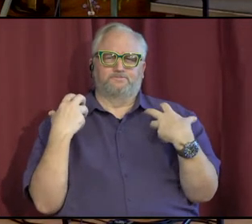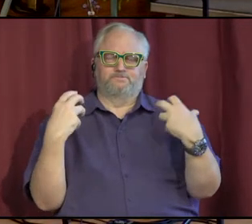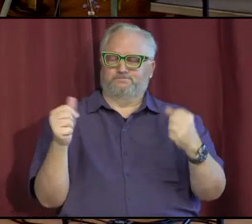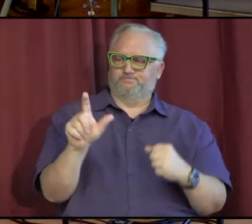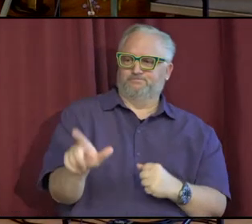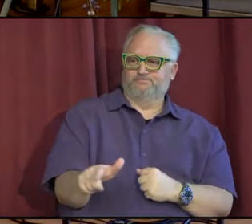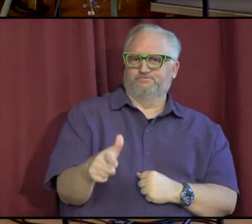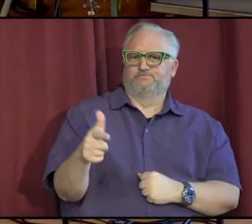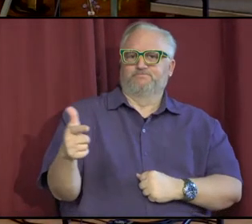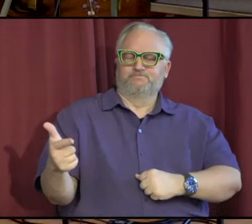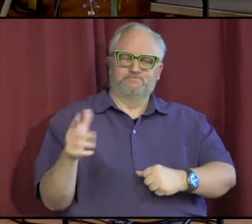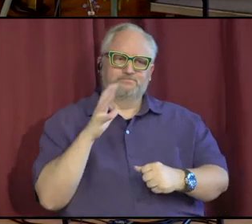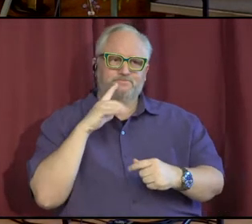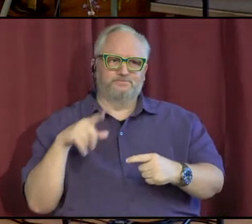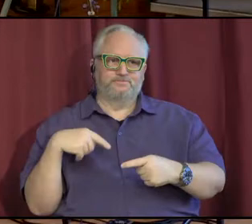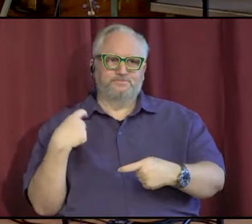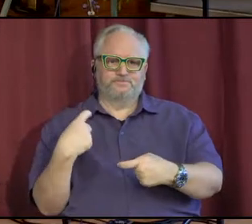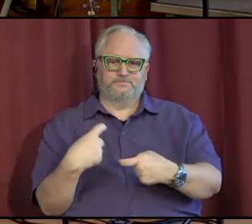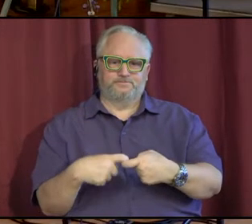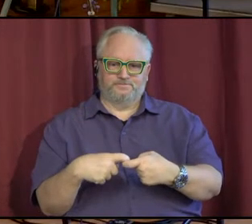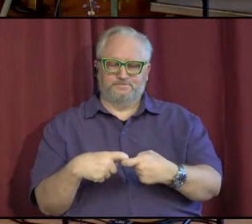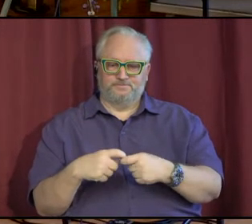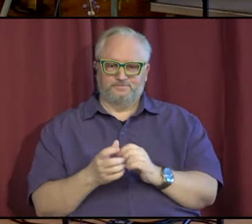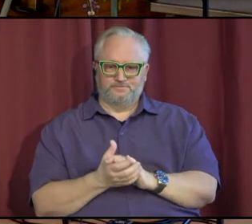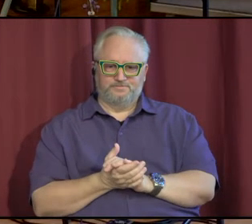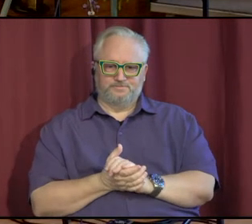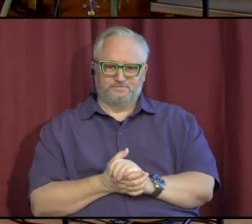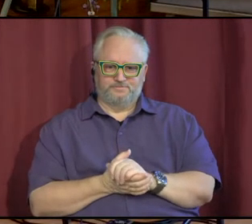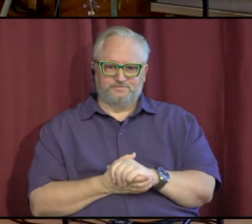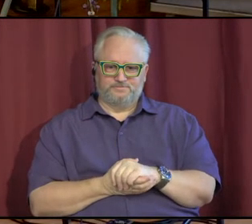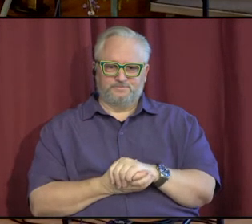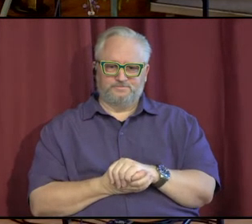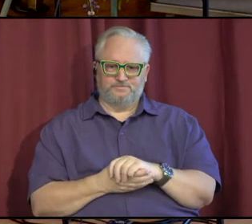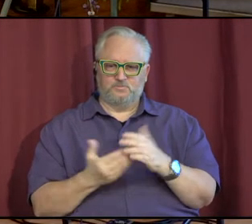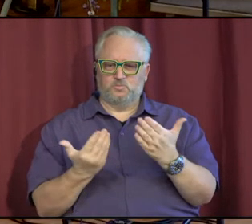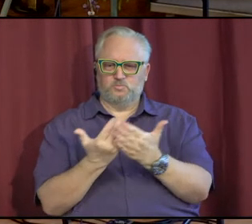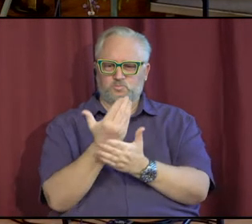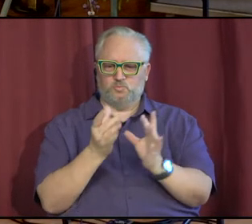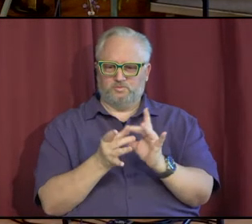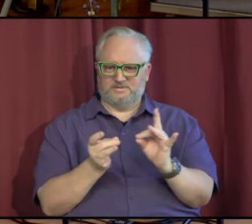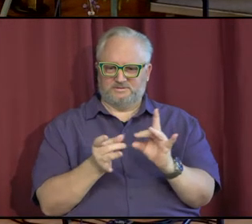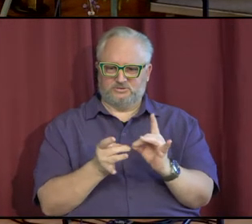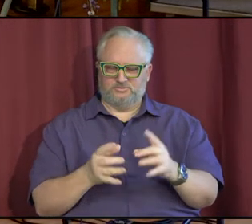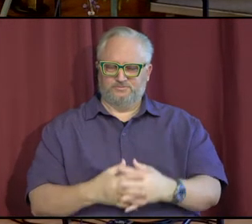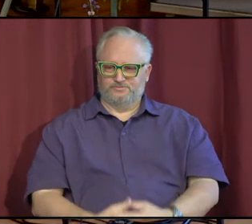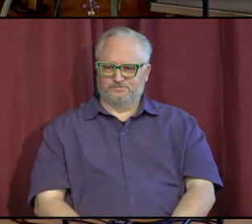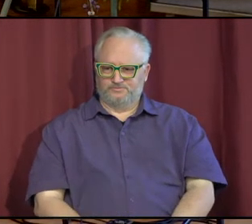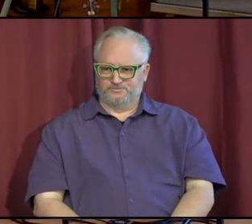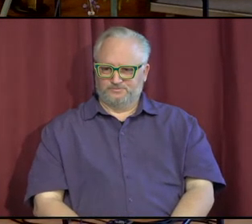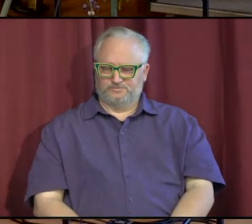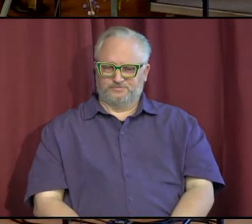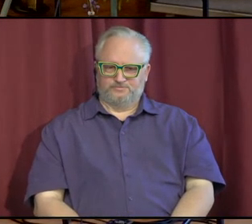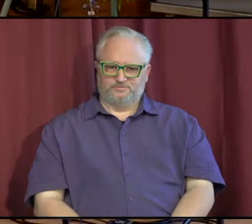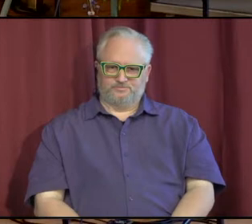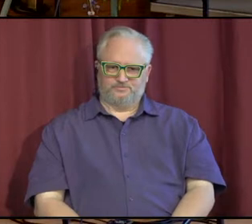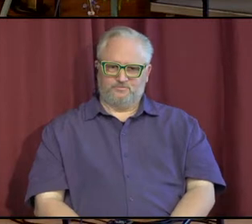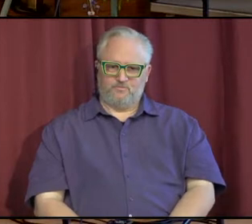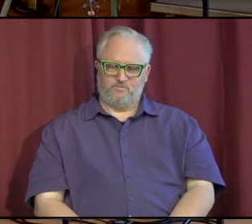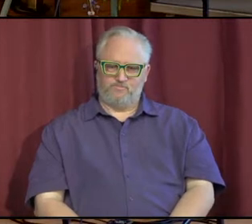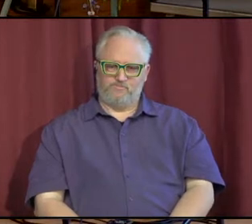una congregación compuesta de personas de distintas culturas e identidades